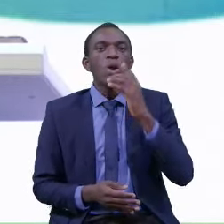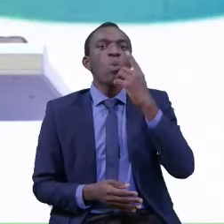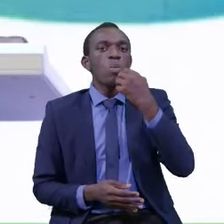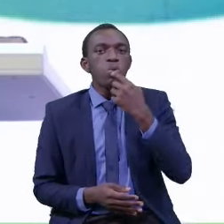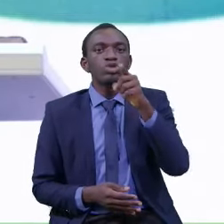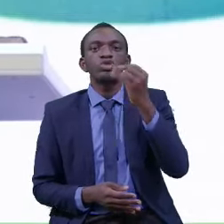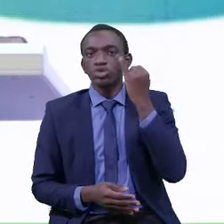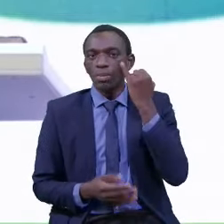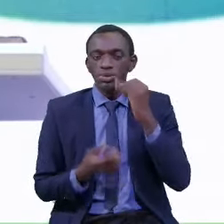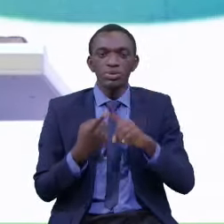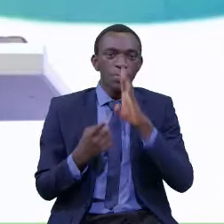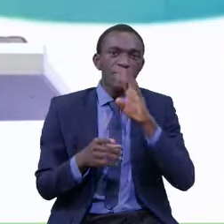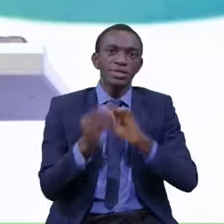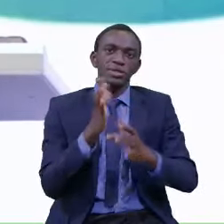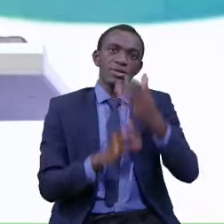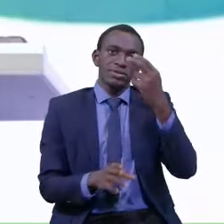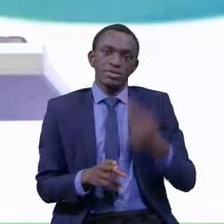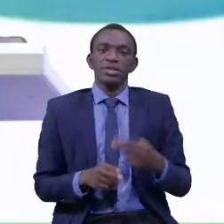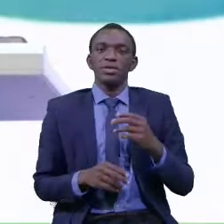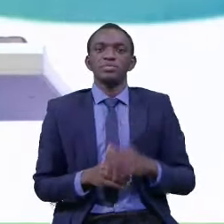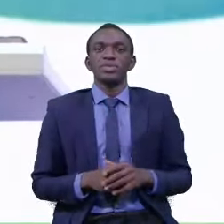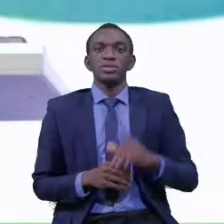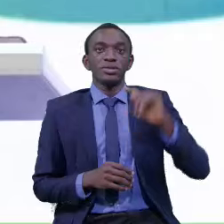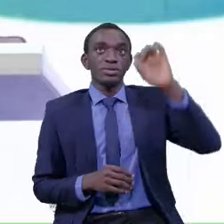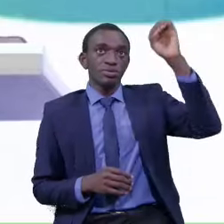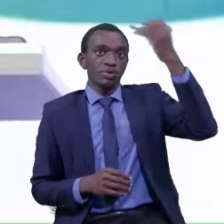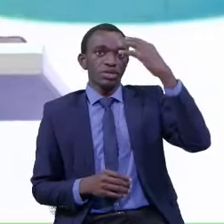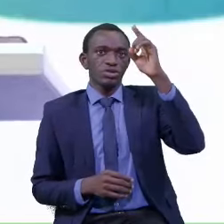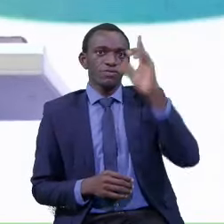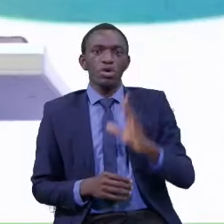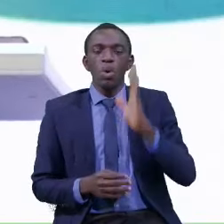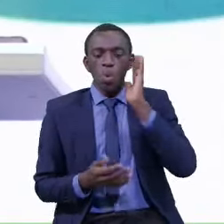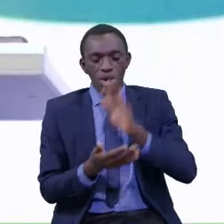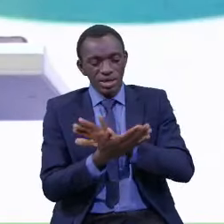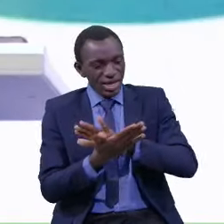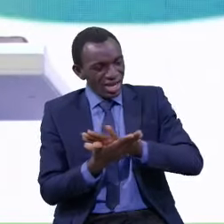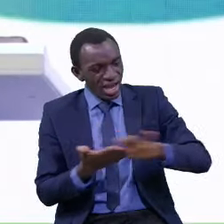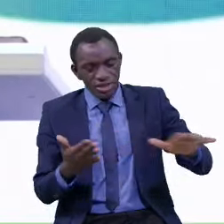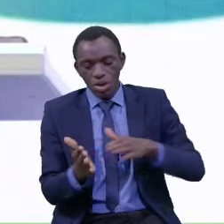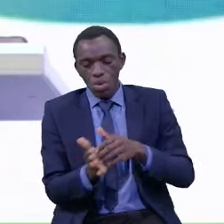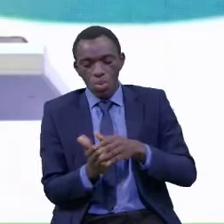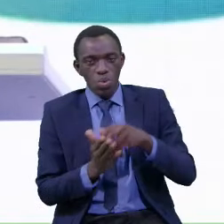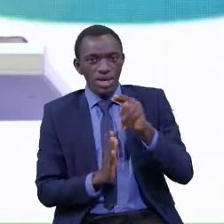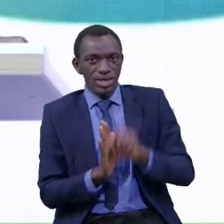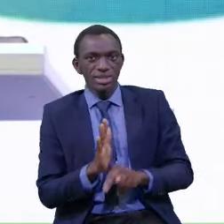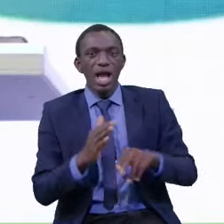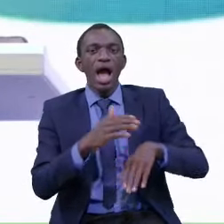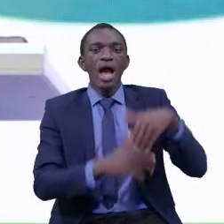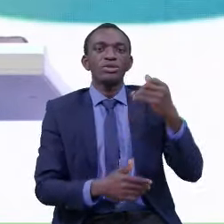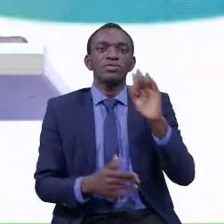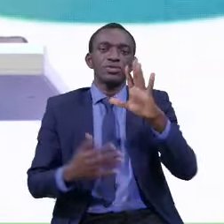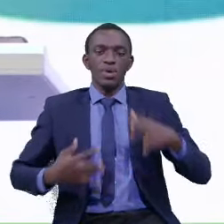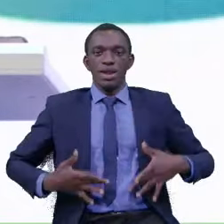The grace of God will flush weakness out of your life, will flush kind